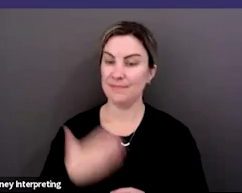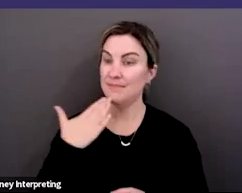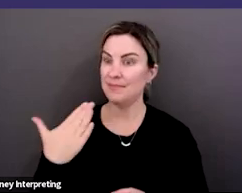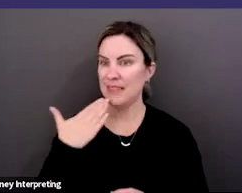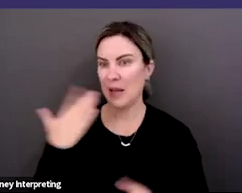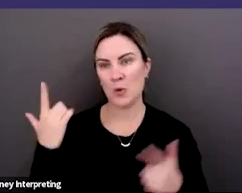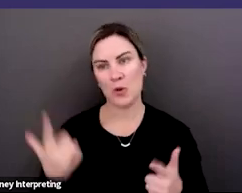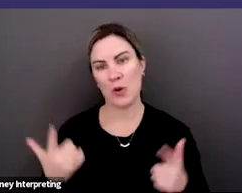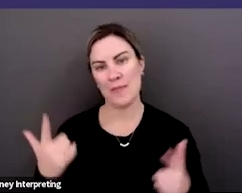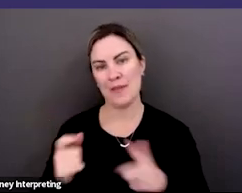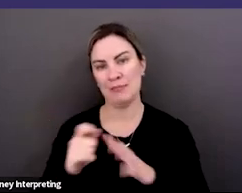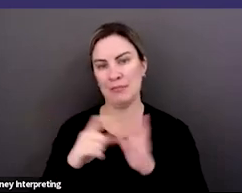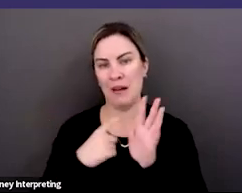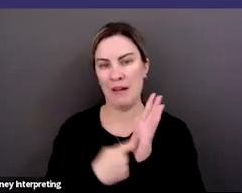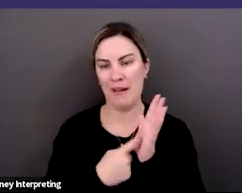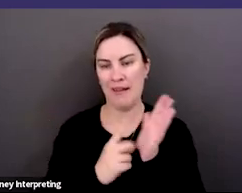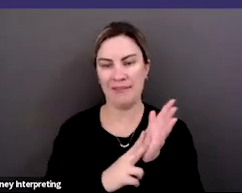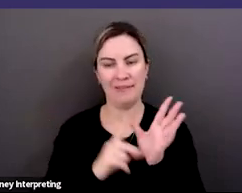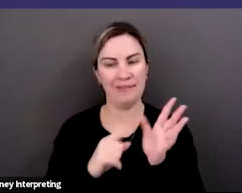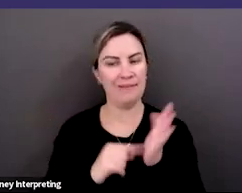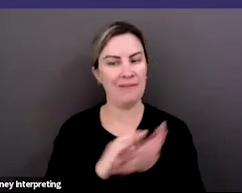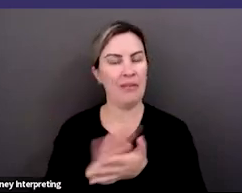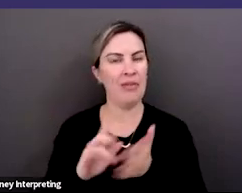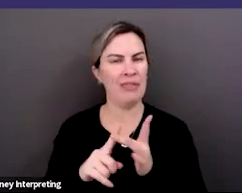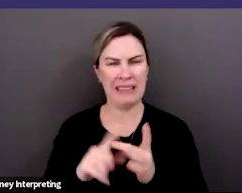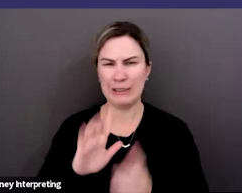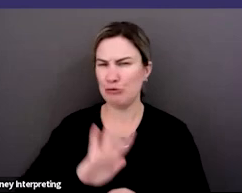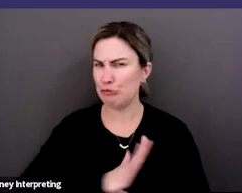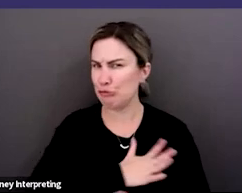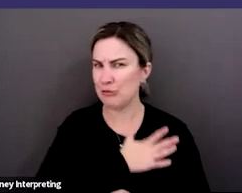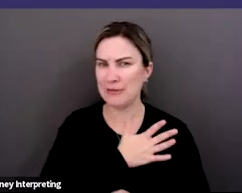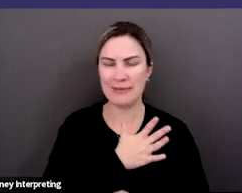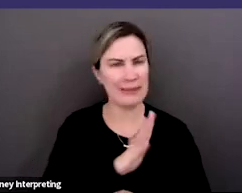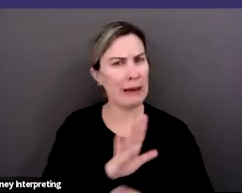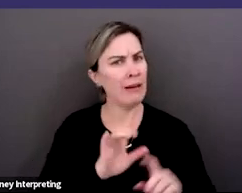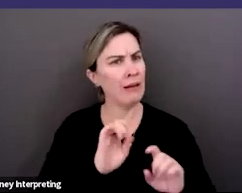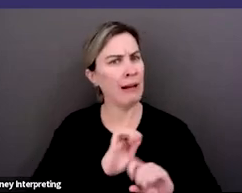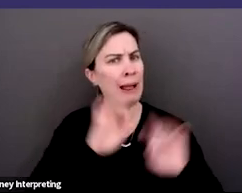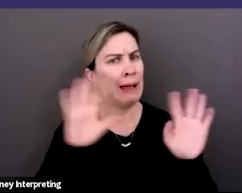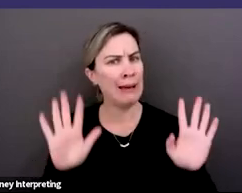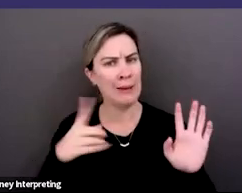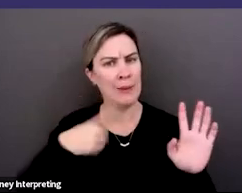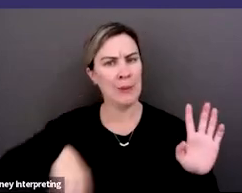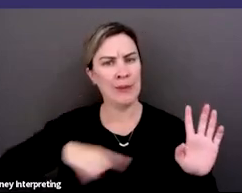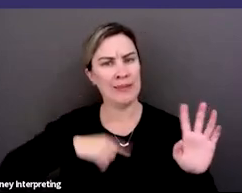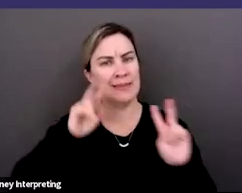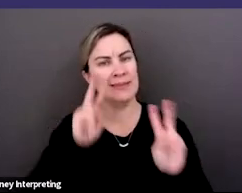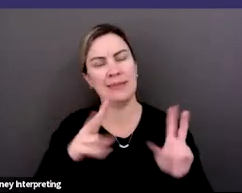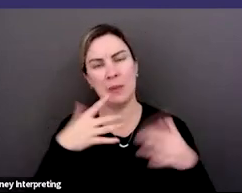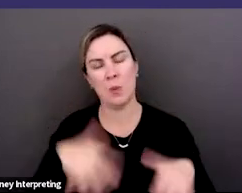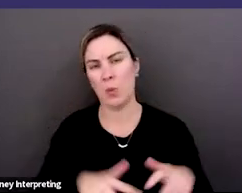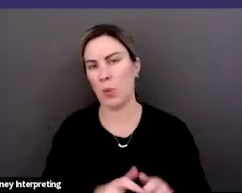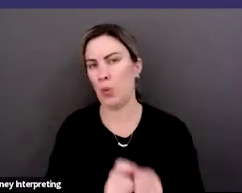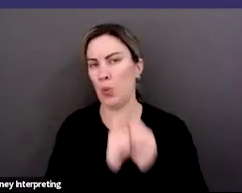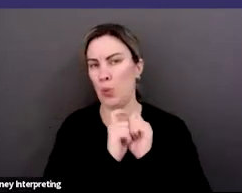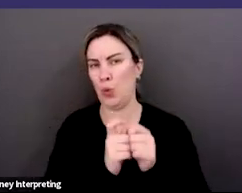Thank you so much, Parvathy. It's just so interesting, and it's very clear to all of us, I think, the value of this